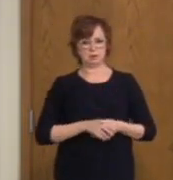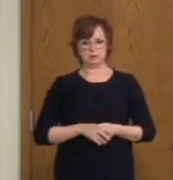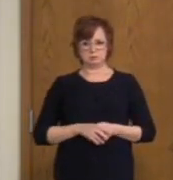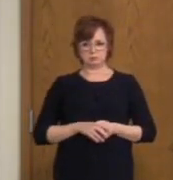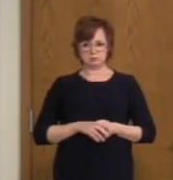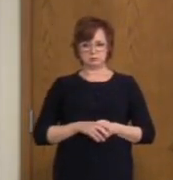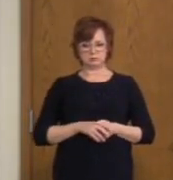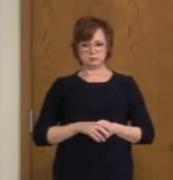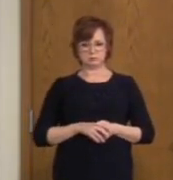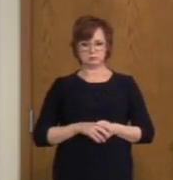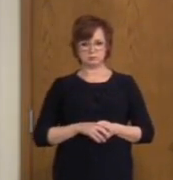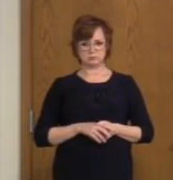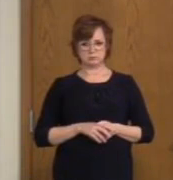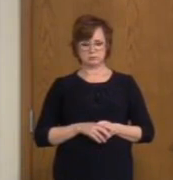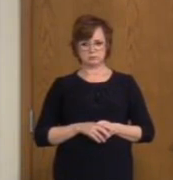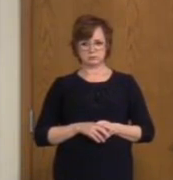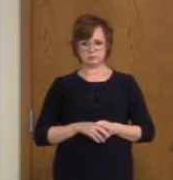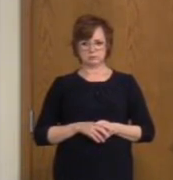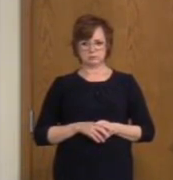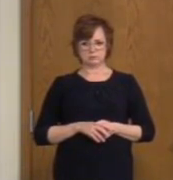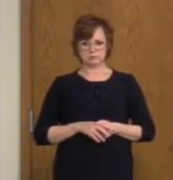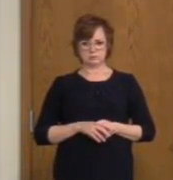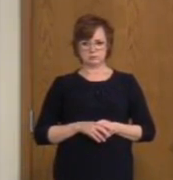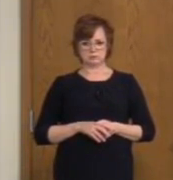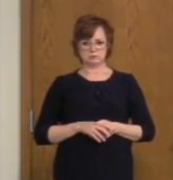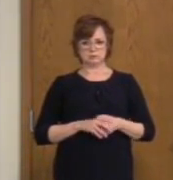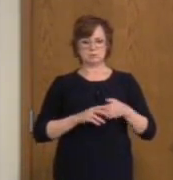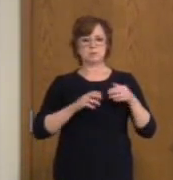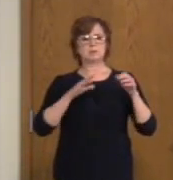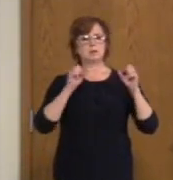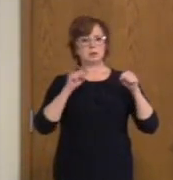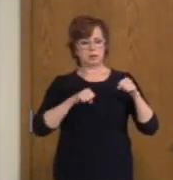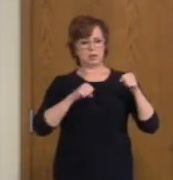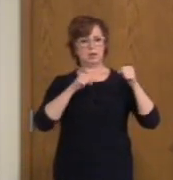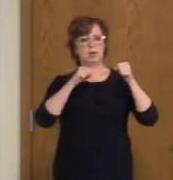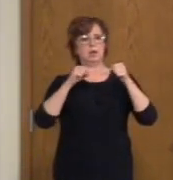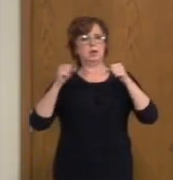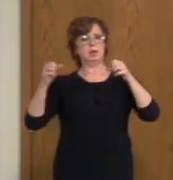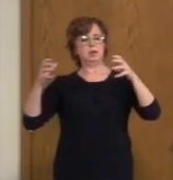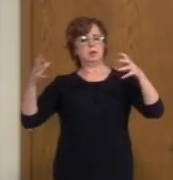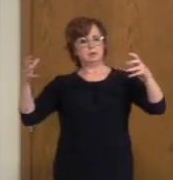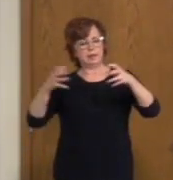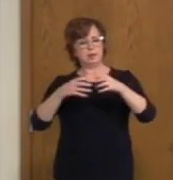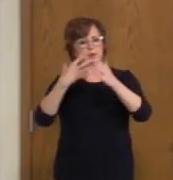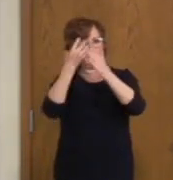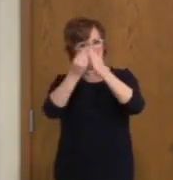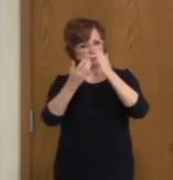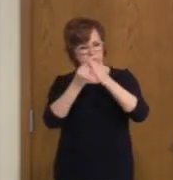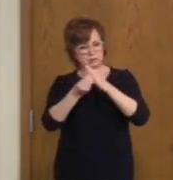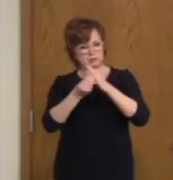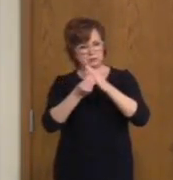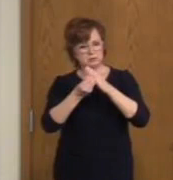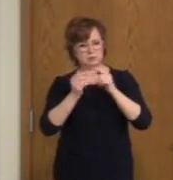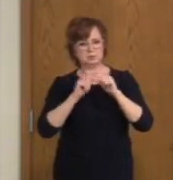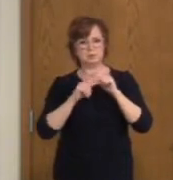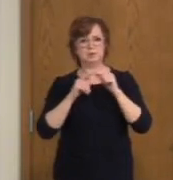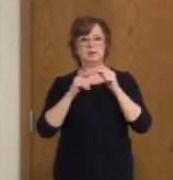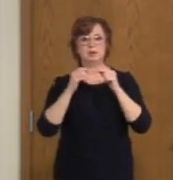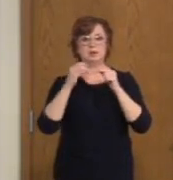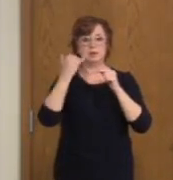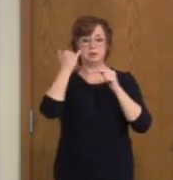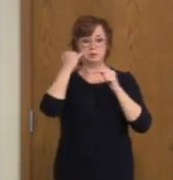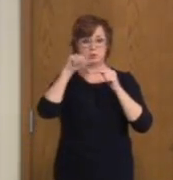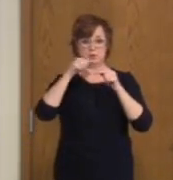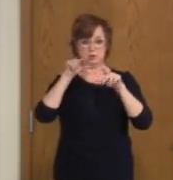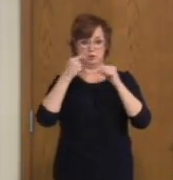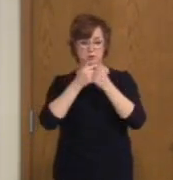meeting outdoors is fine, but we need to resist the temptation to reach out to our loved ones in a way that puts them at risk. I think